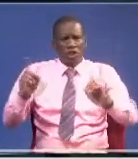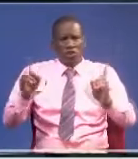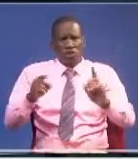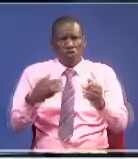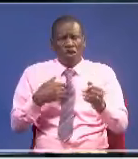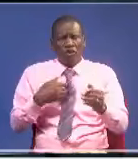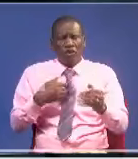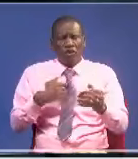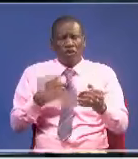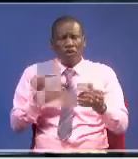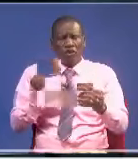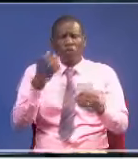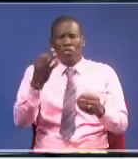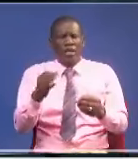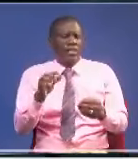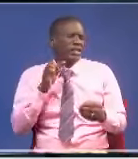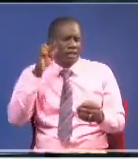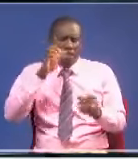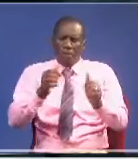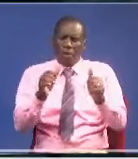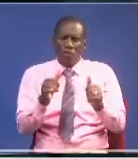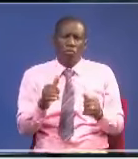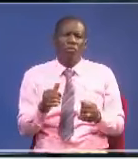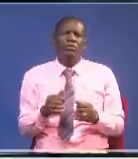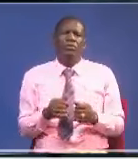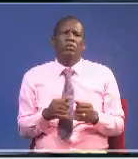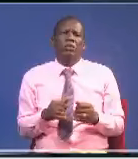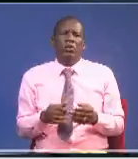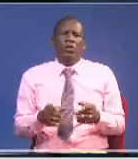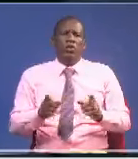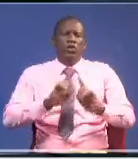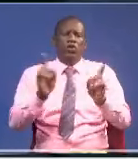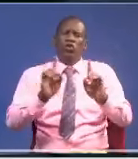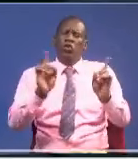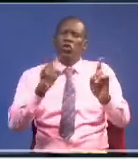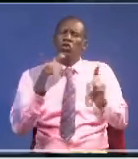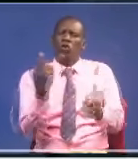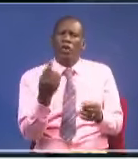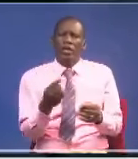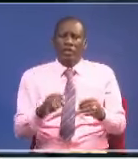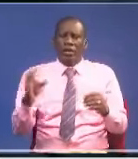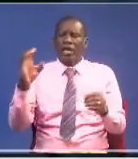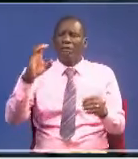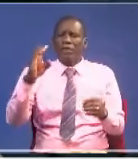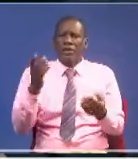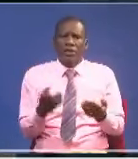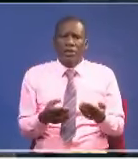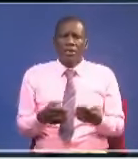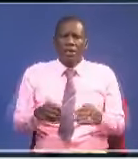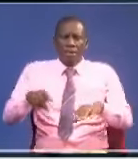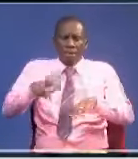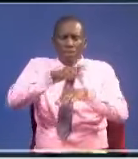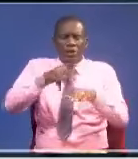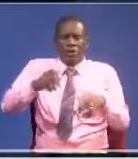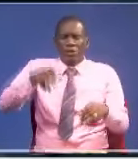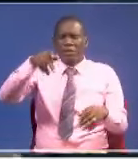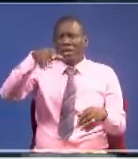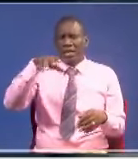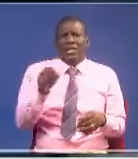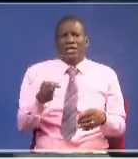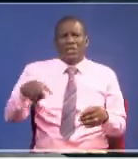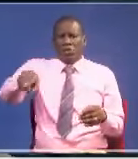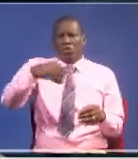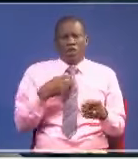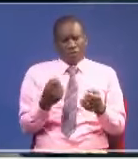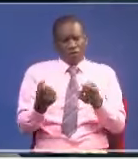the gender threshold. It's something that he has to revisit. Not just the cabinet, the principal secretaries.